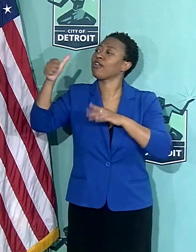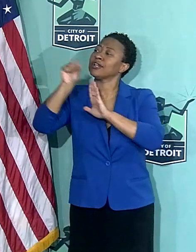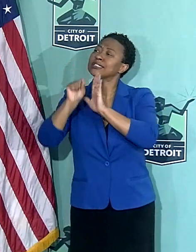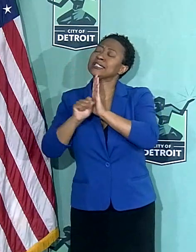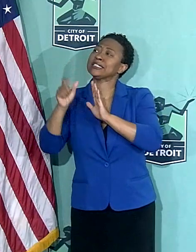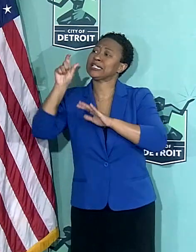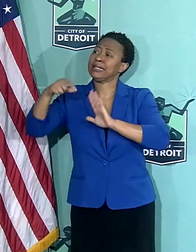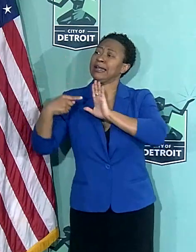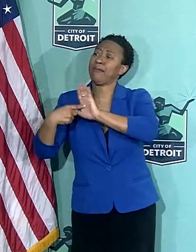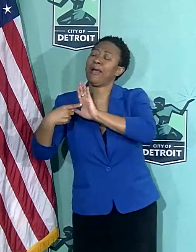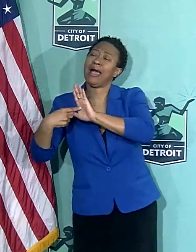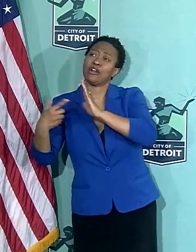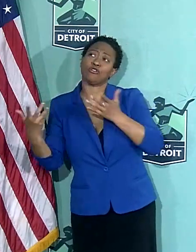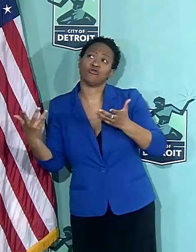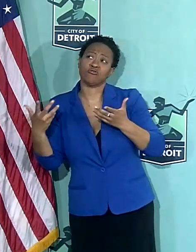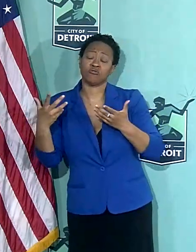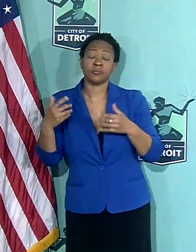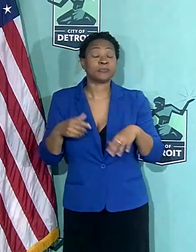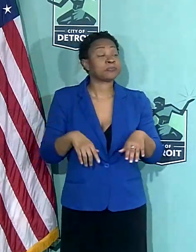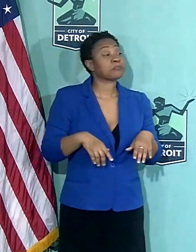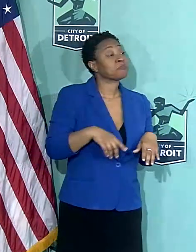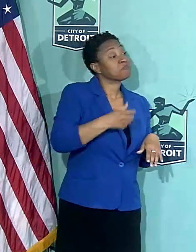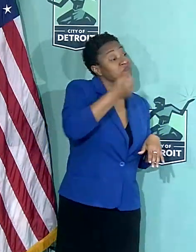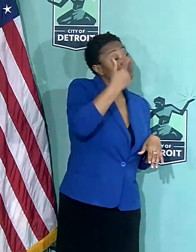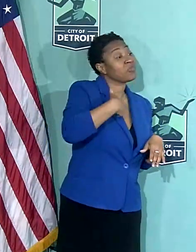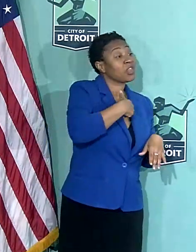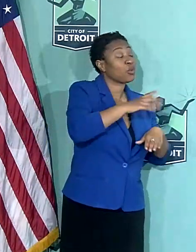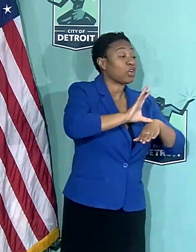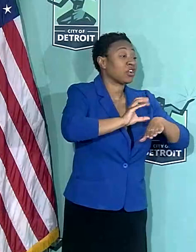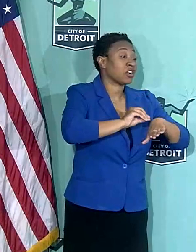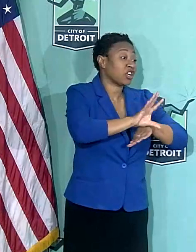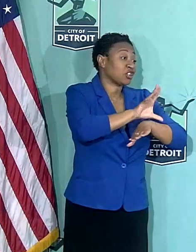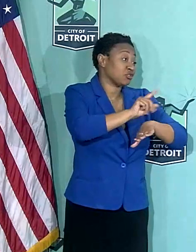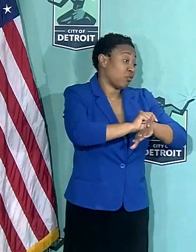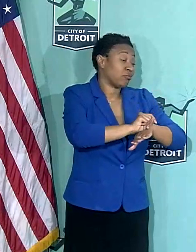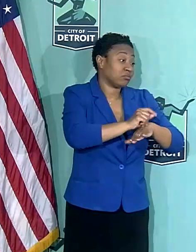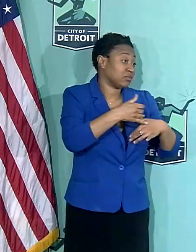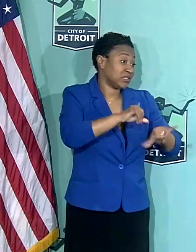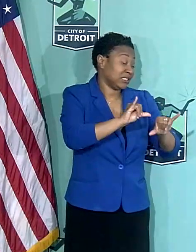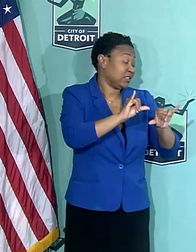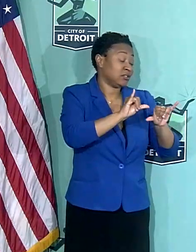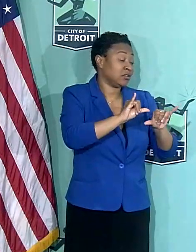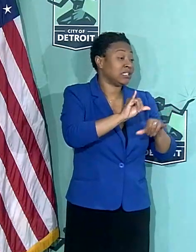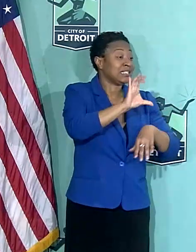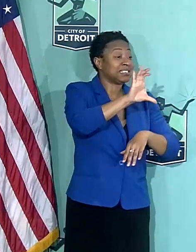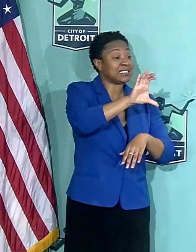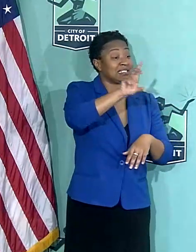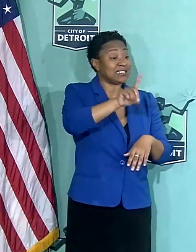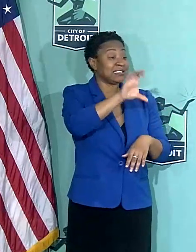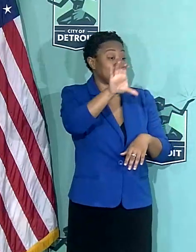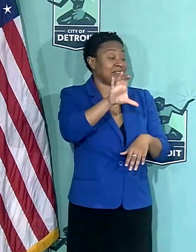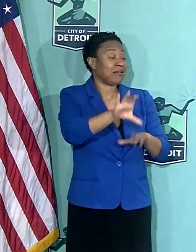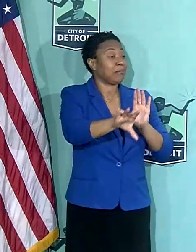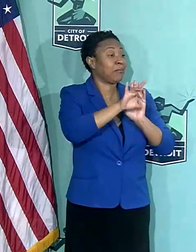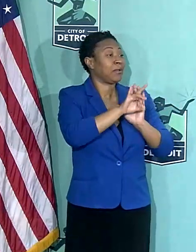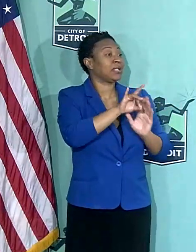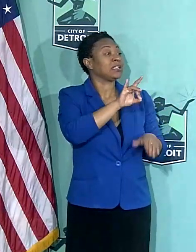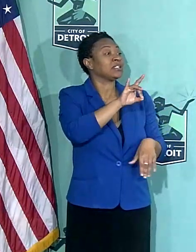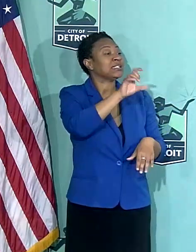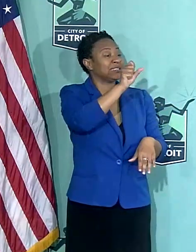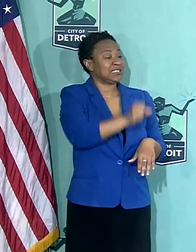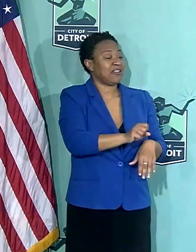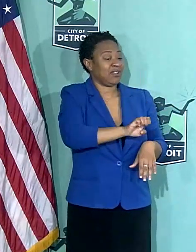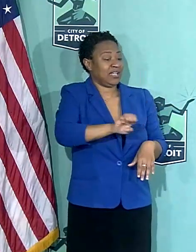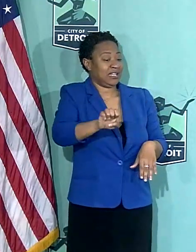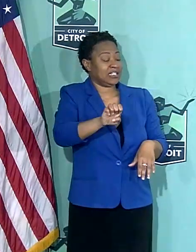this? We're consulted continually. The CDC has picked out southeastern Michigan as one of the first places to do